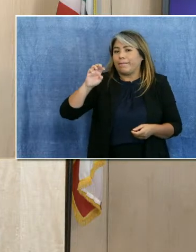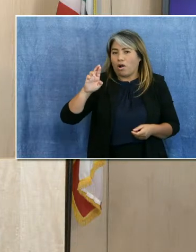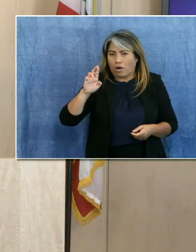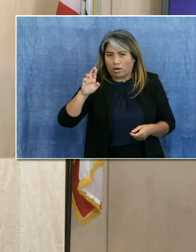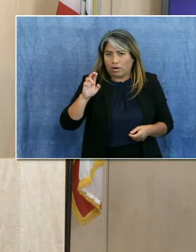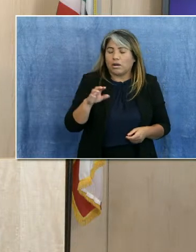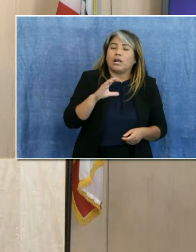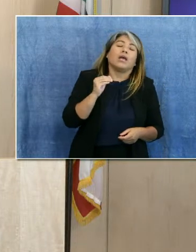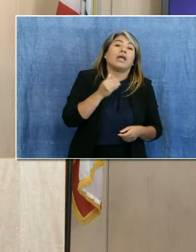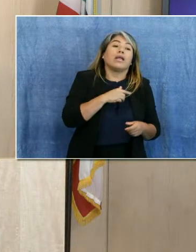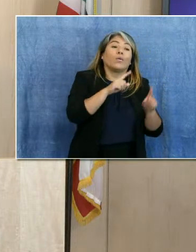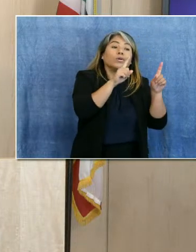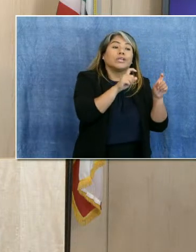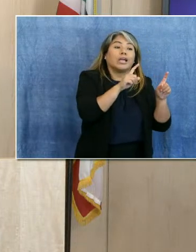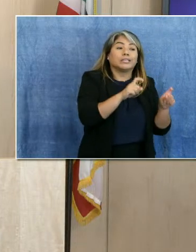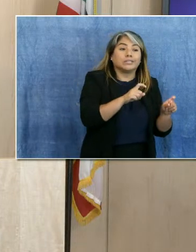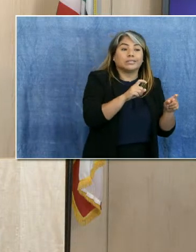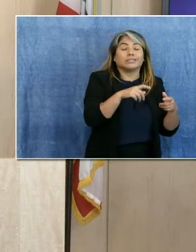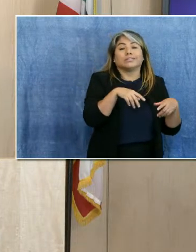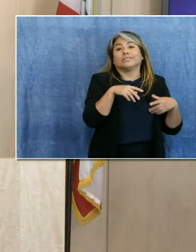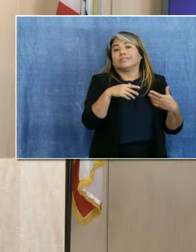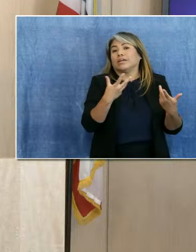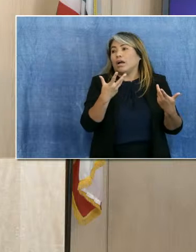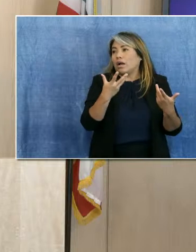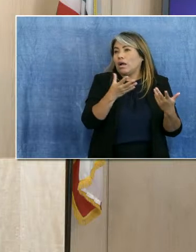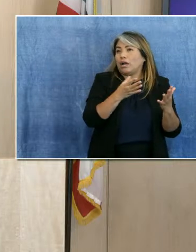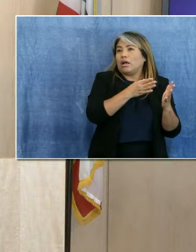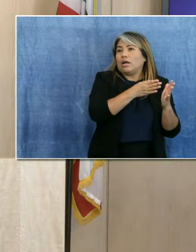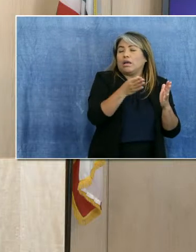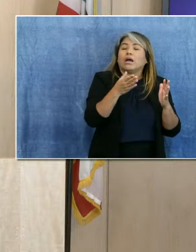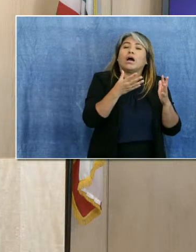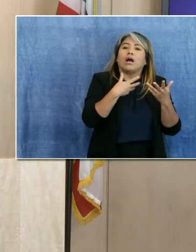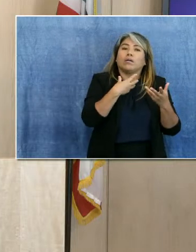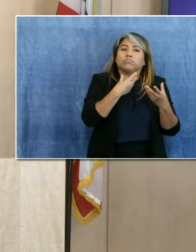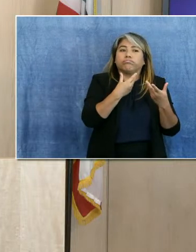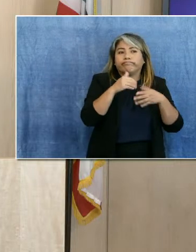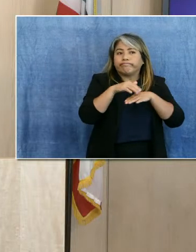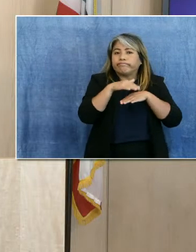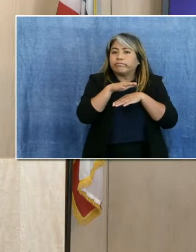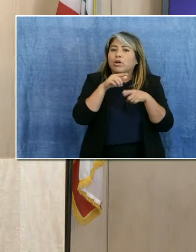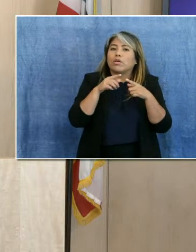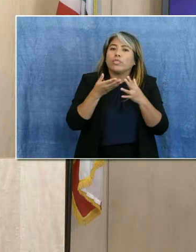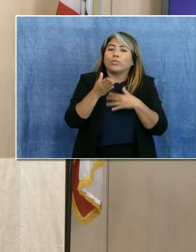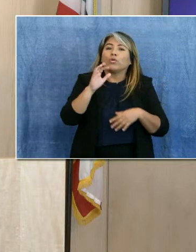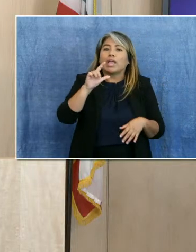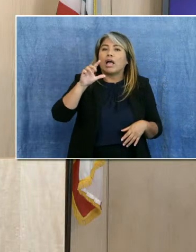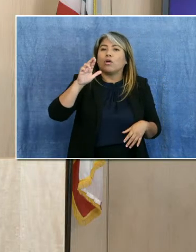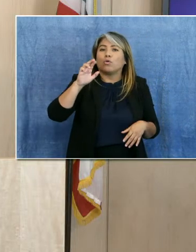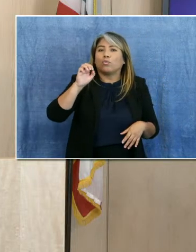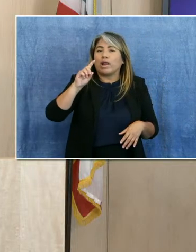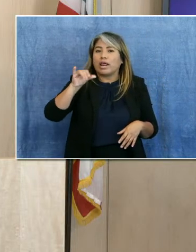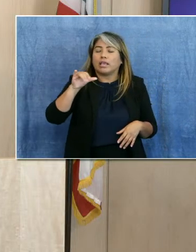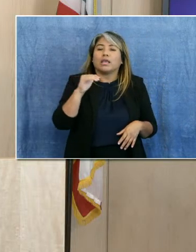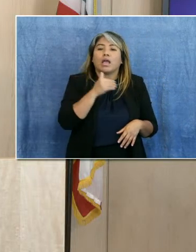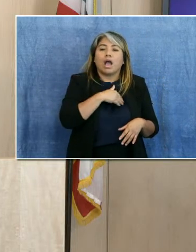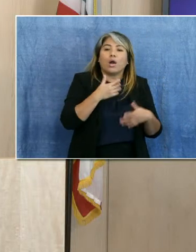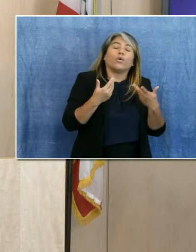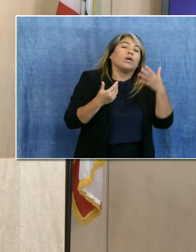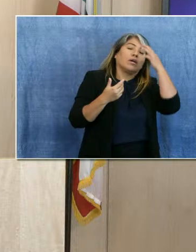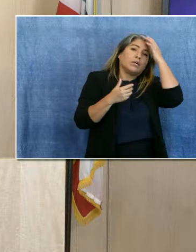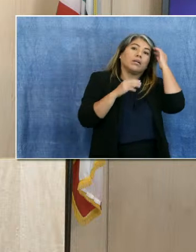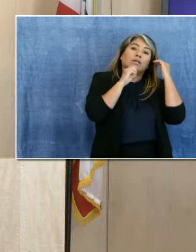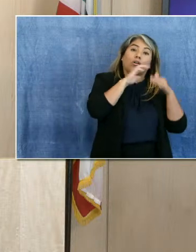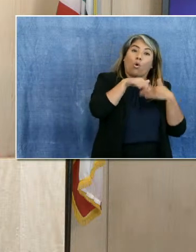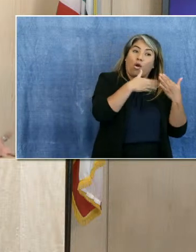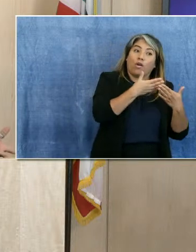our tests are not all funneled through CalReady. Our test results are reported directly to the county.